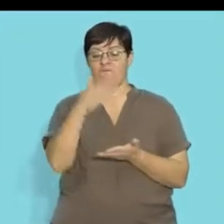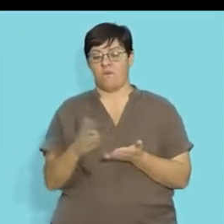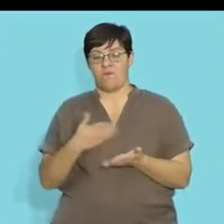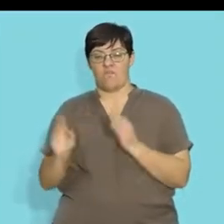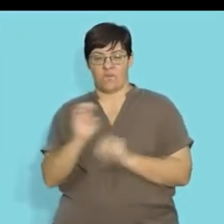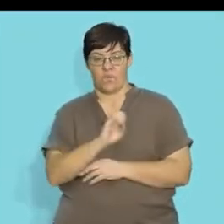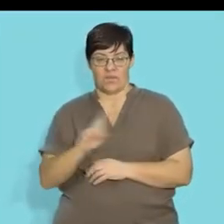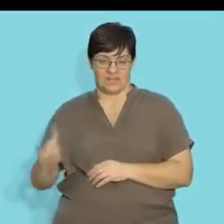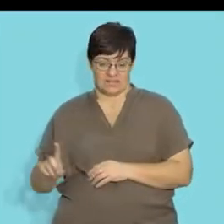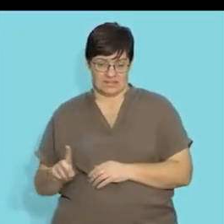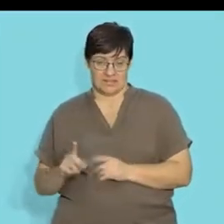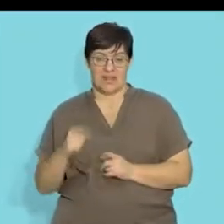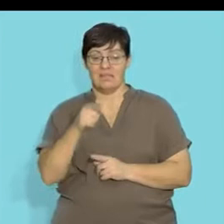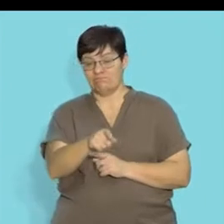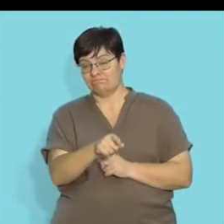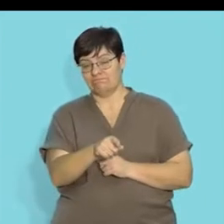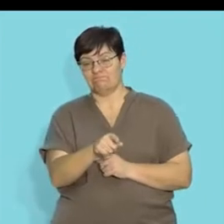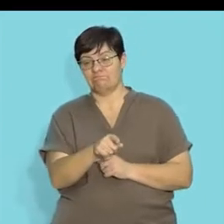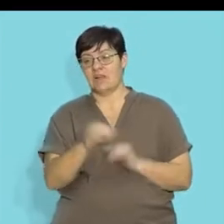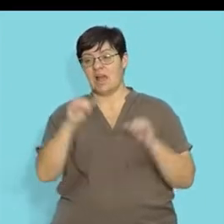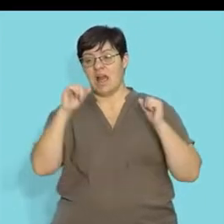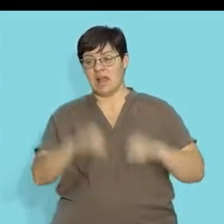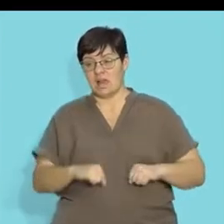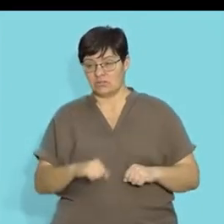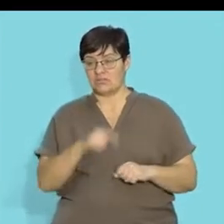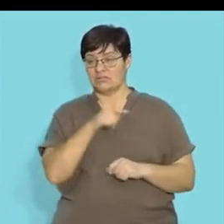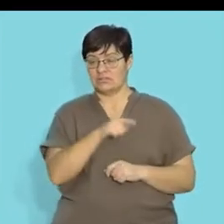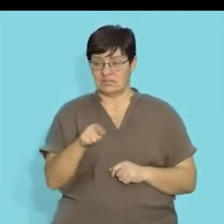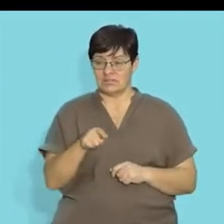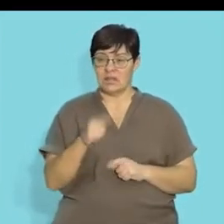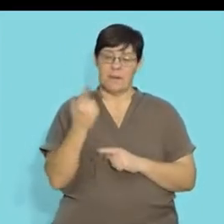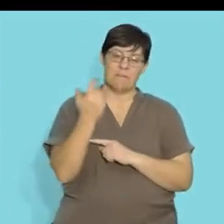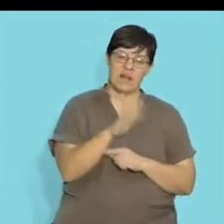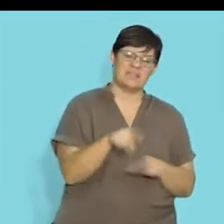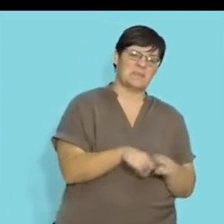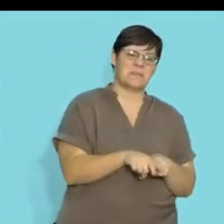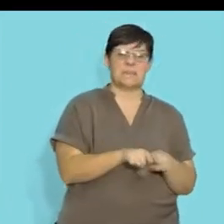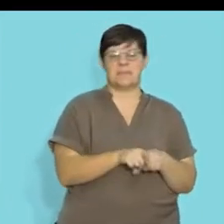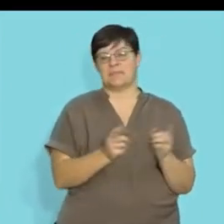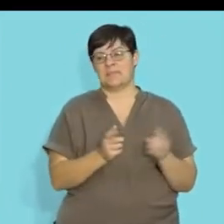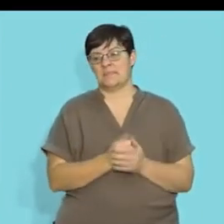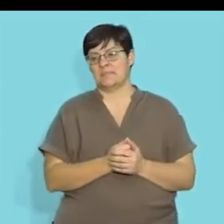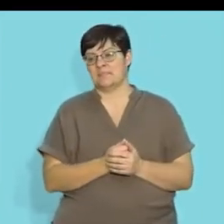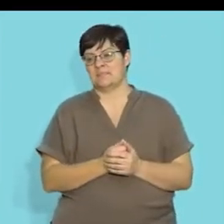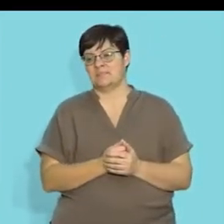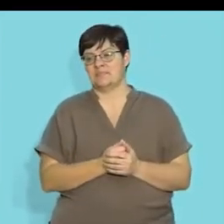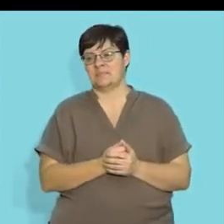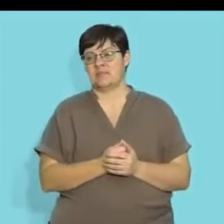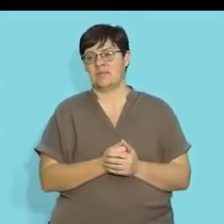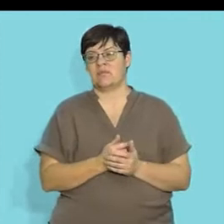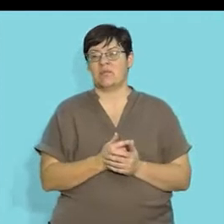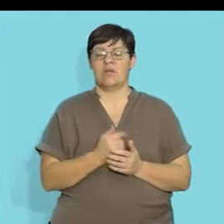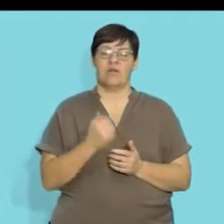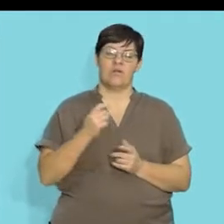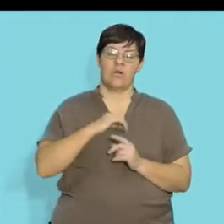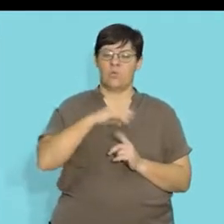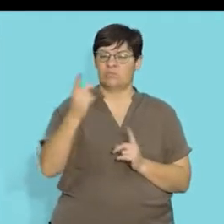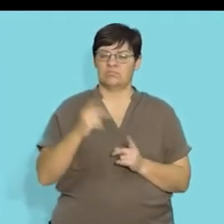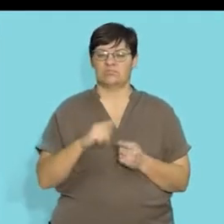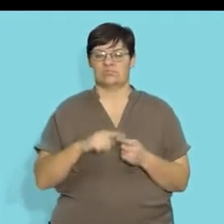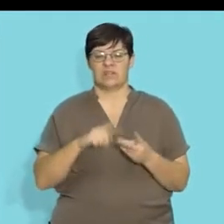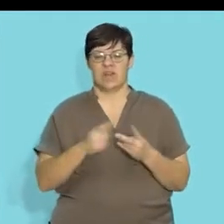successfully removing the weeds and allowing for their monocot plants, such as your plants such as your